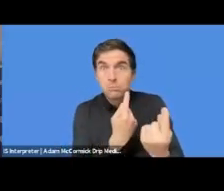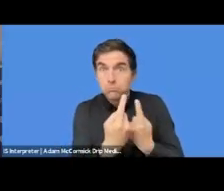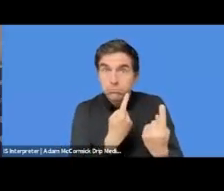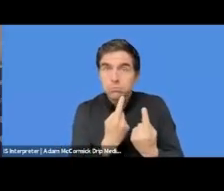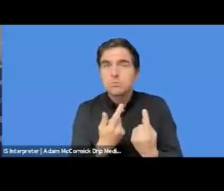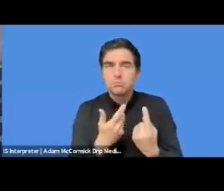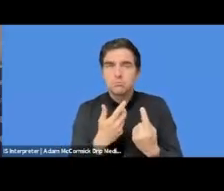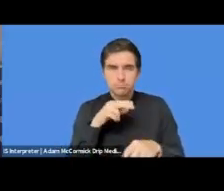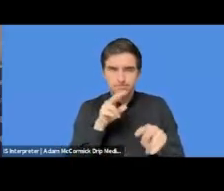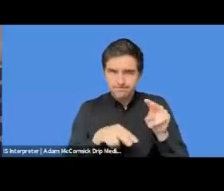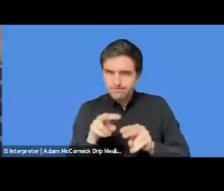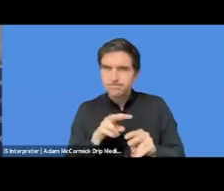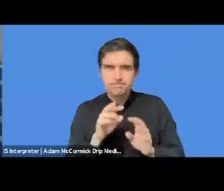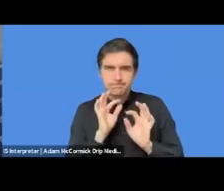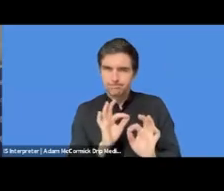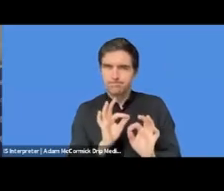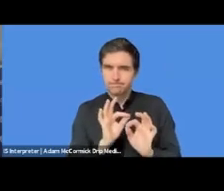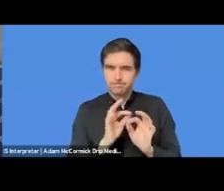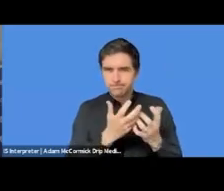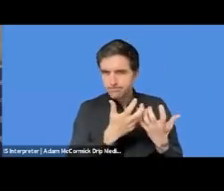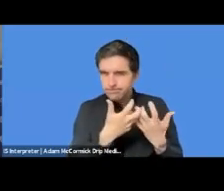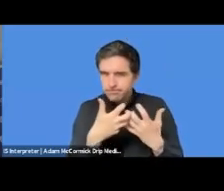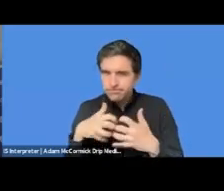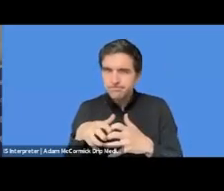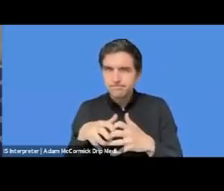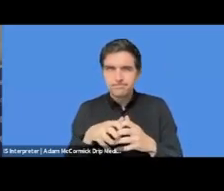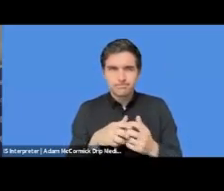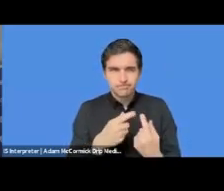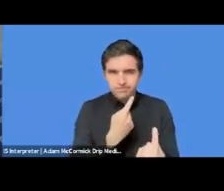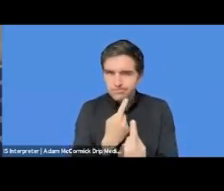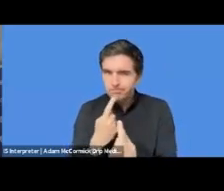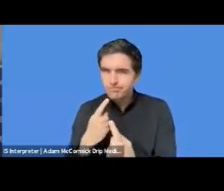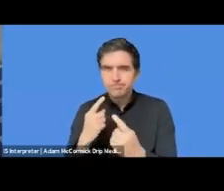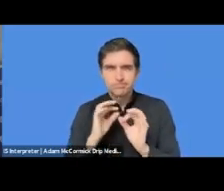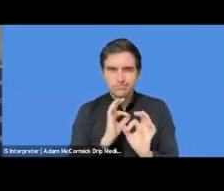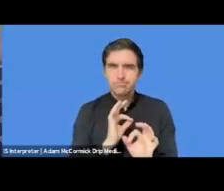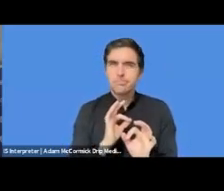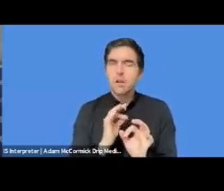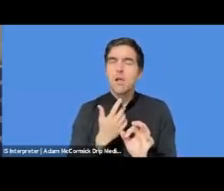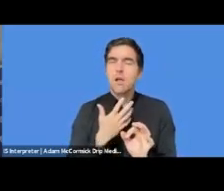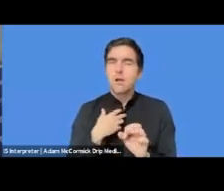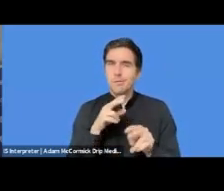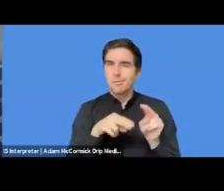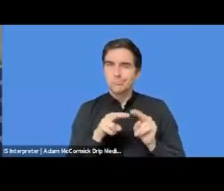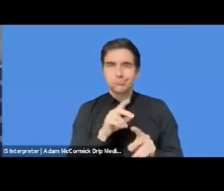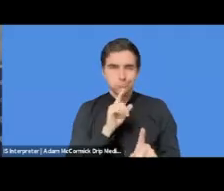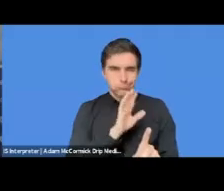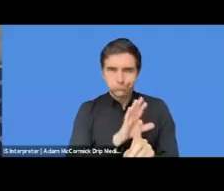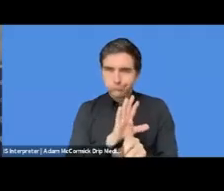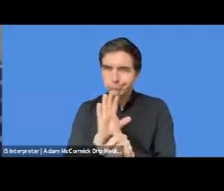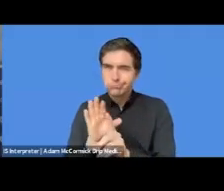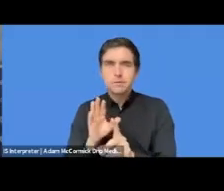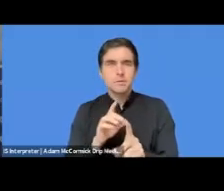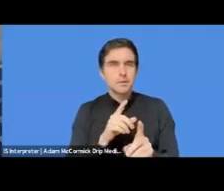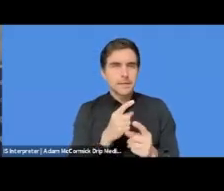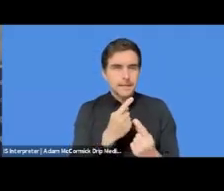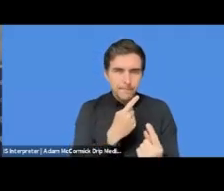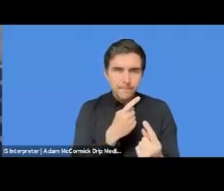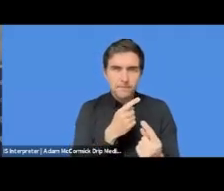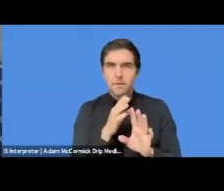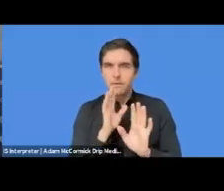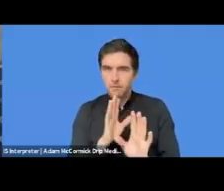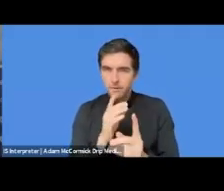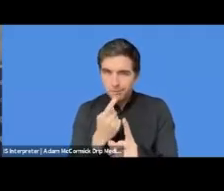know where they can access the services in a coordinated manner. And also just to look at case management. So